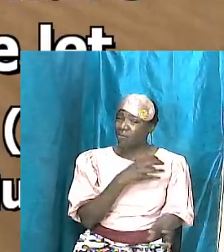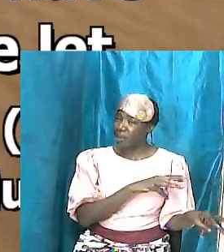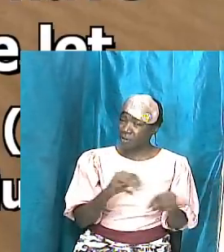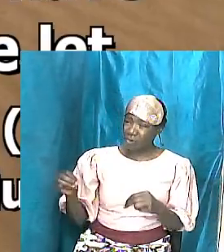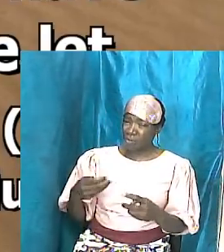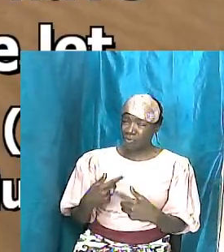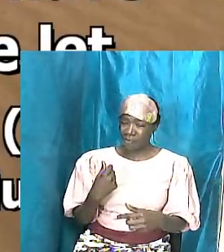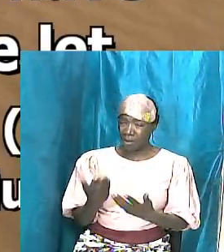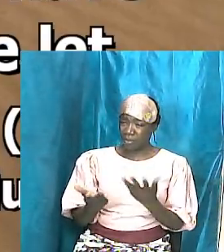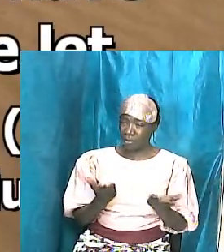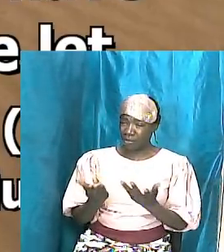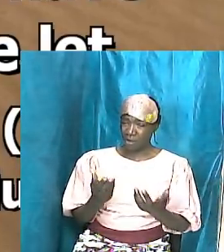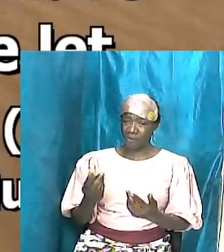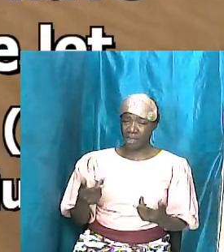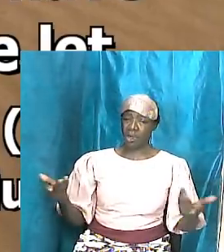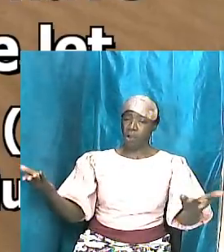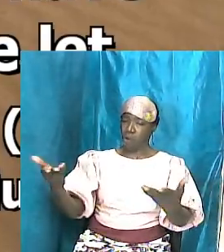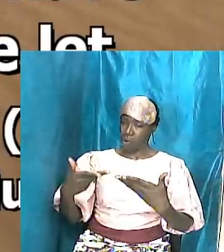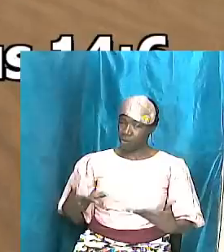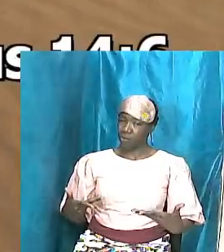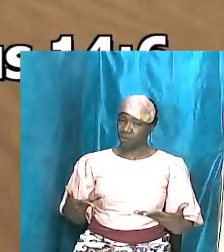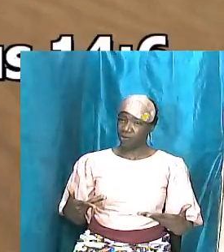from serving us.